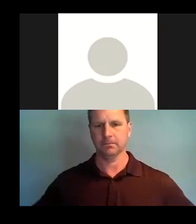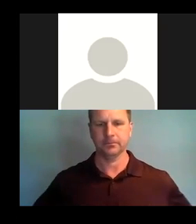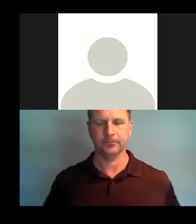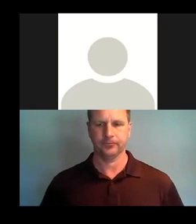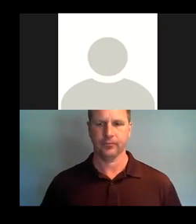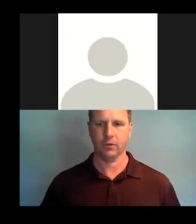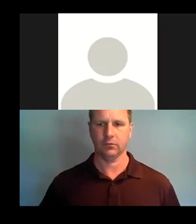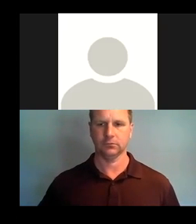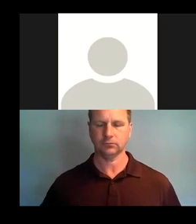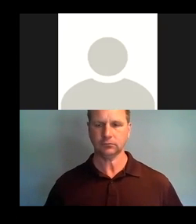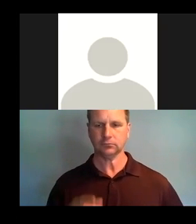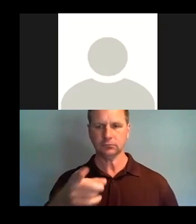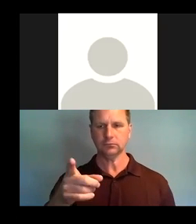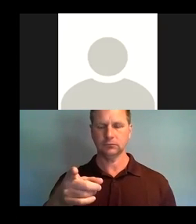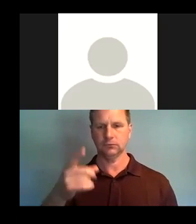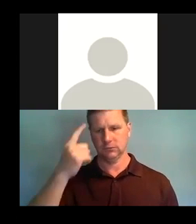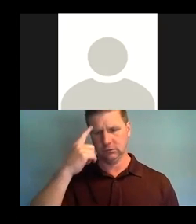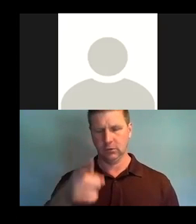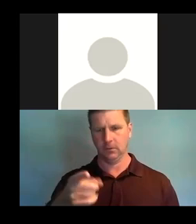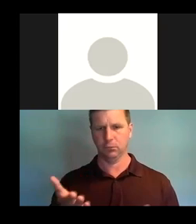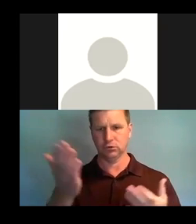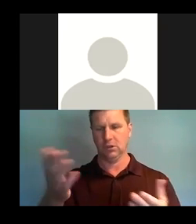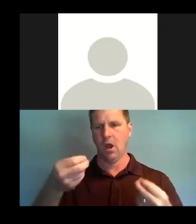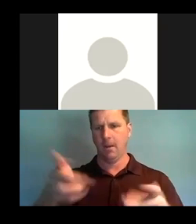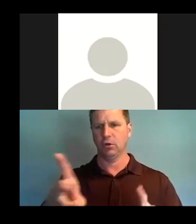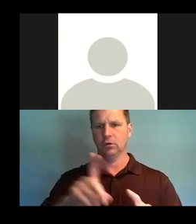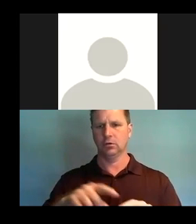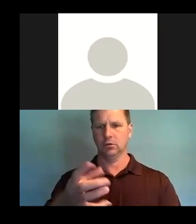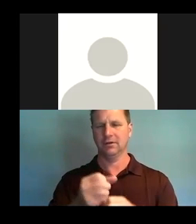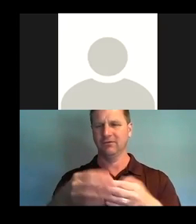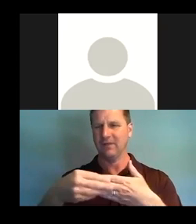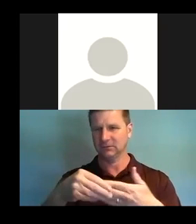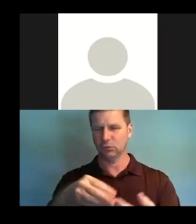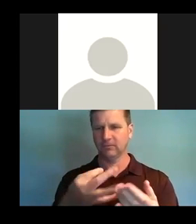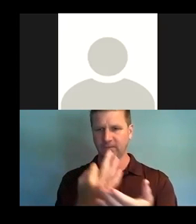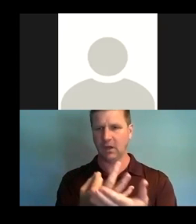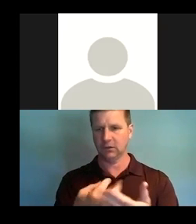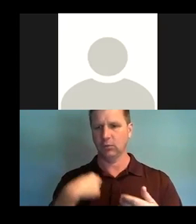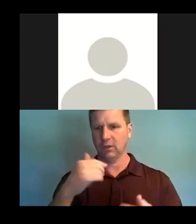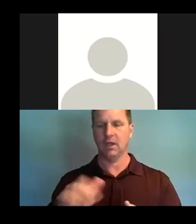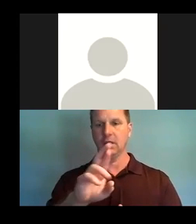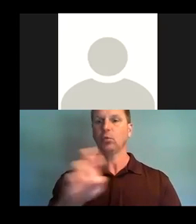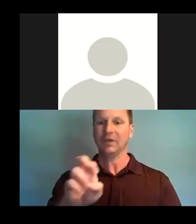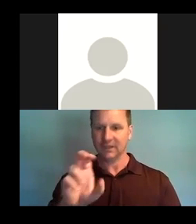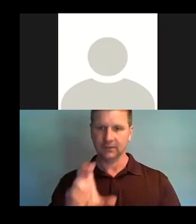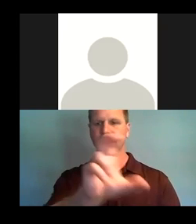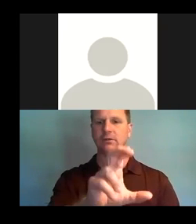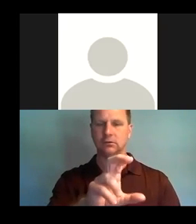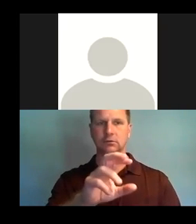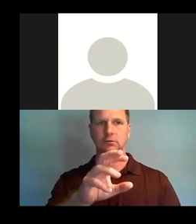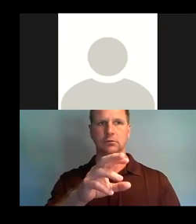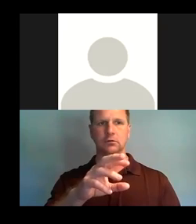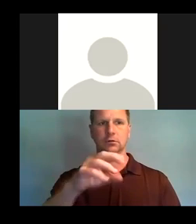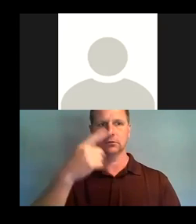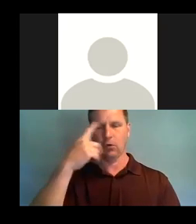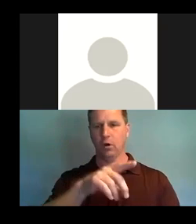And if I might add, Sam, I think that it presents an opportunity to get flexible funding that we can then reinvest in the mission investment